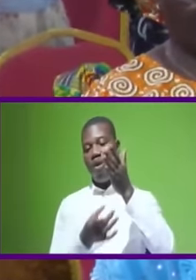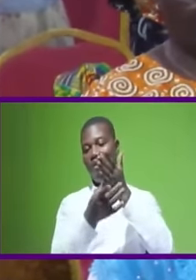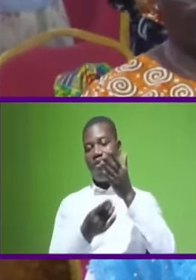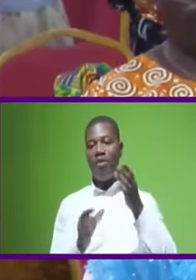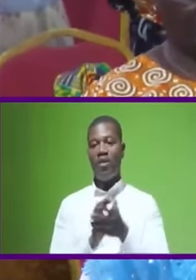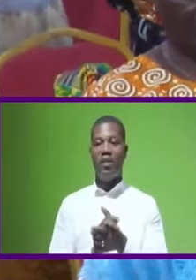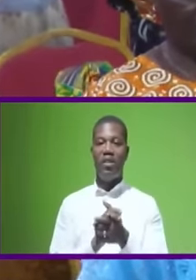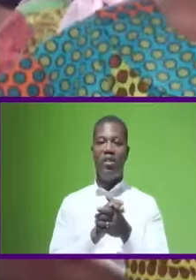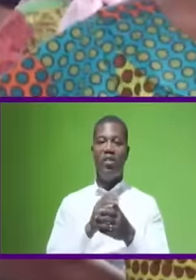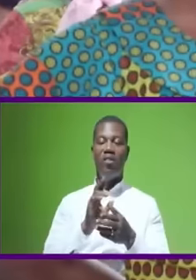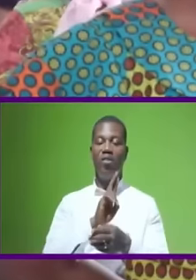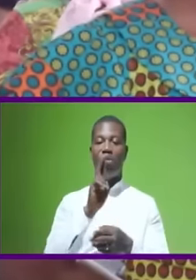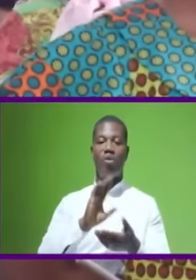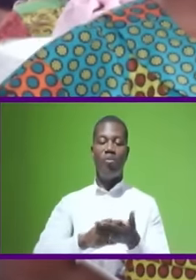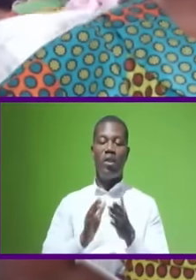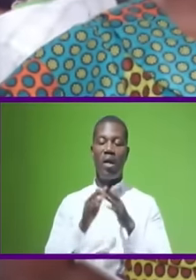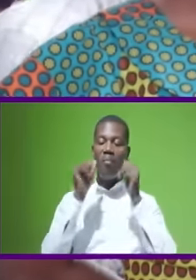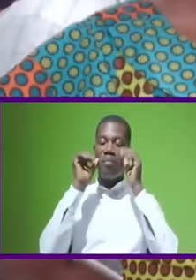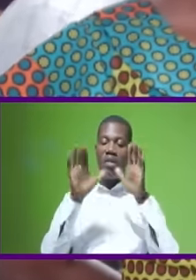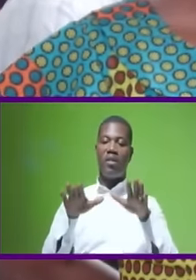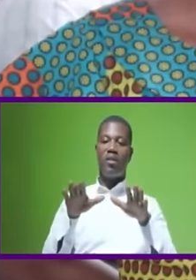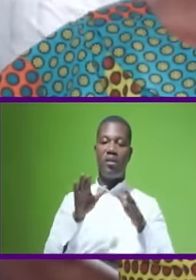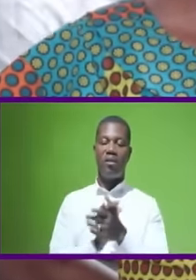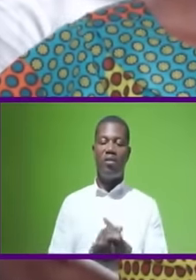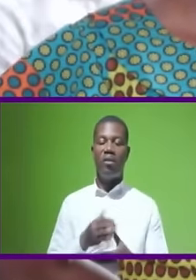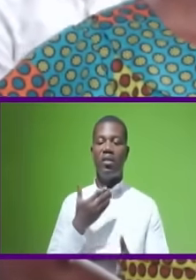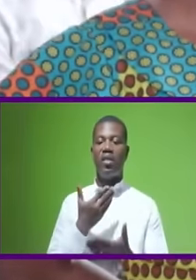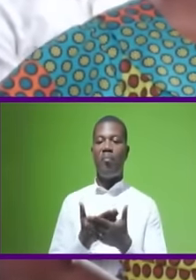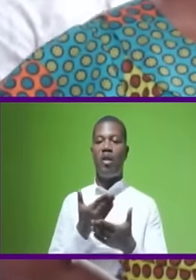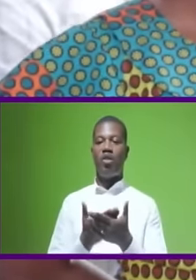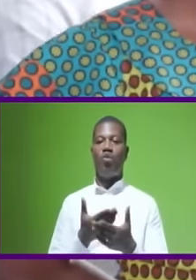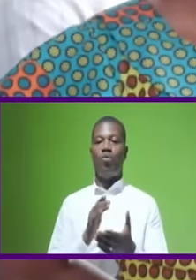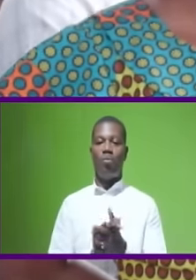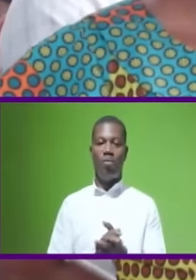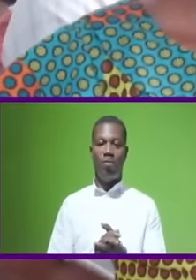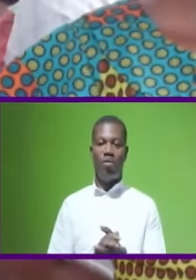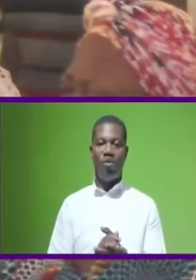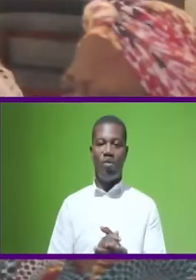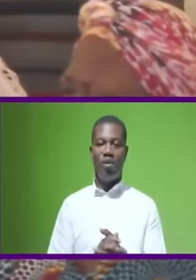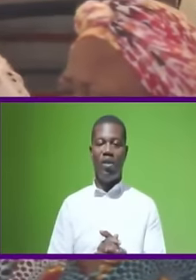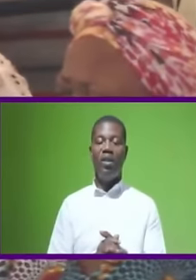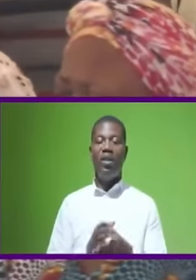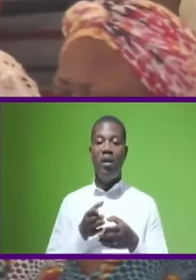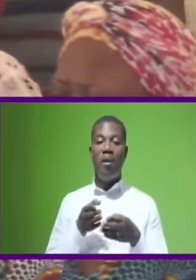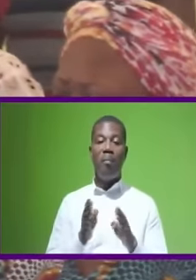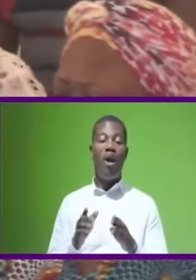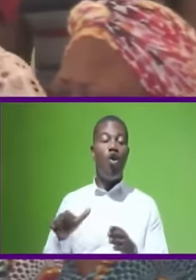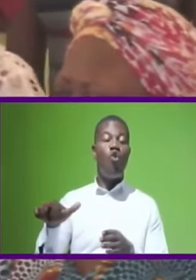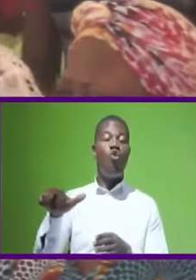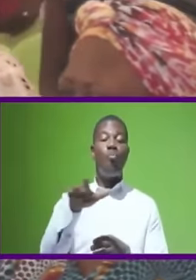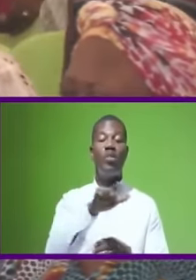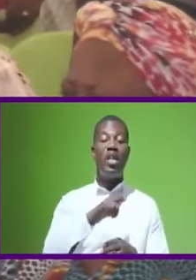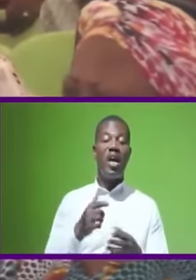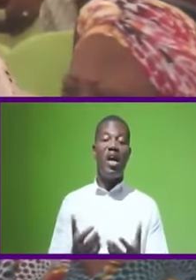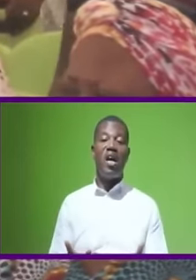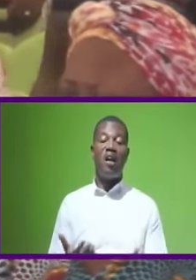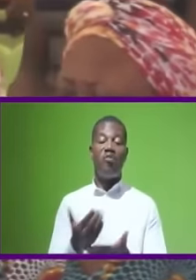Now, what did he say, a man? The parcel. Ma wo bia fadi esika